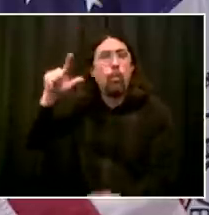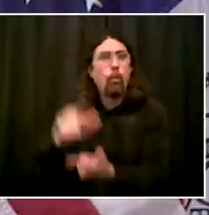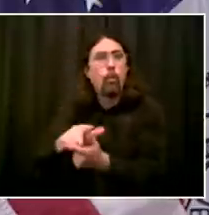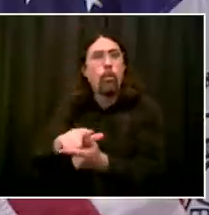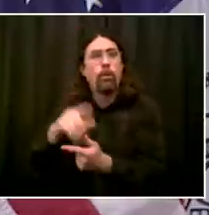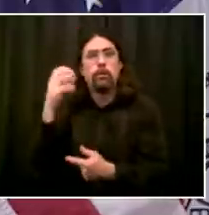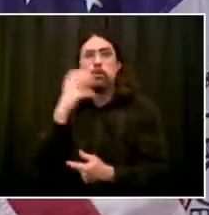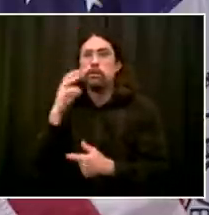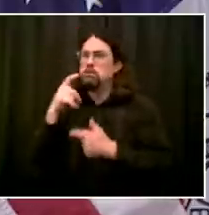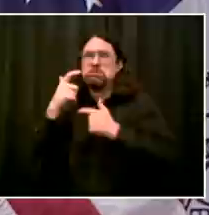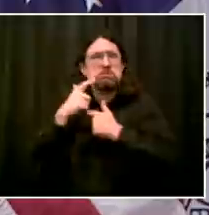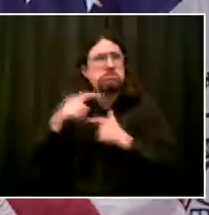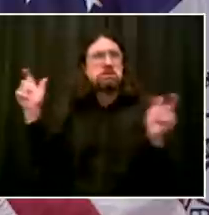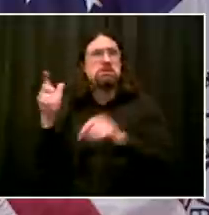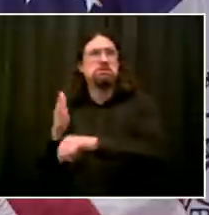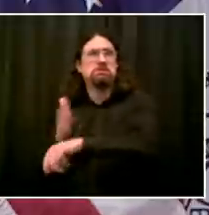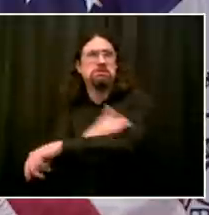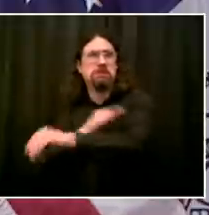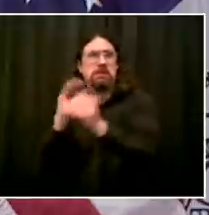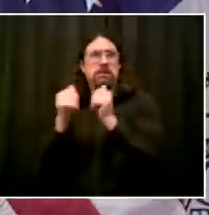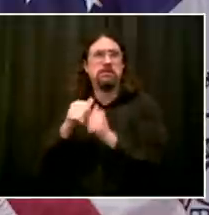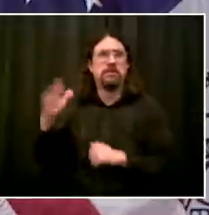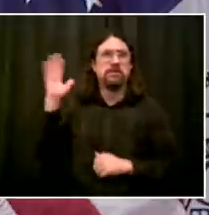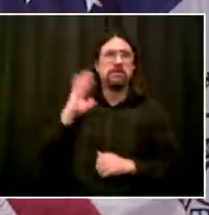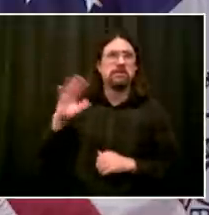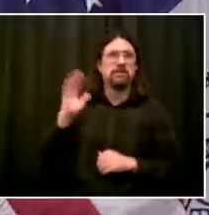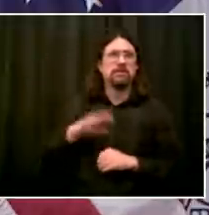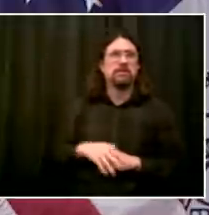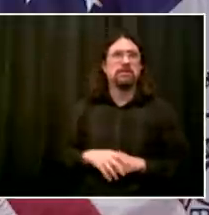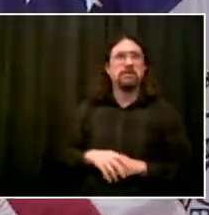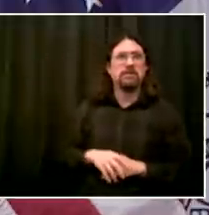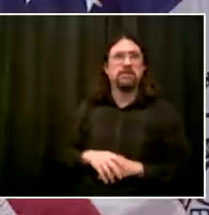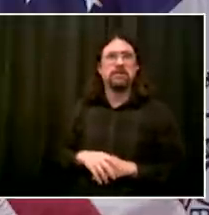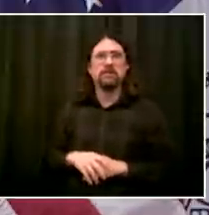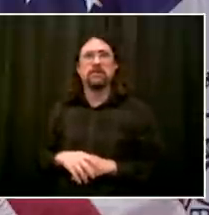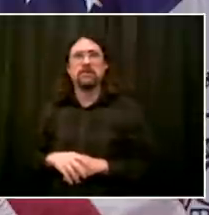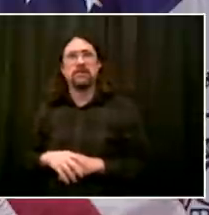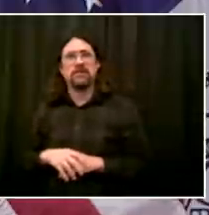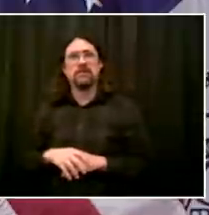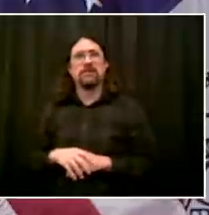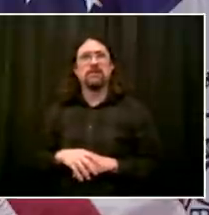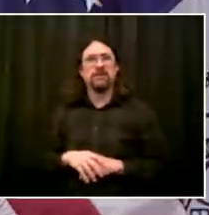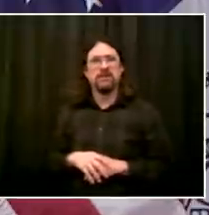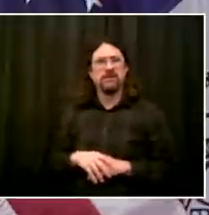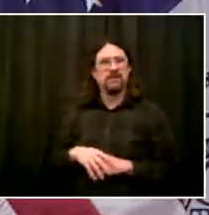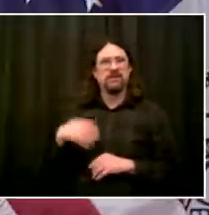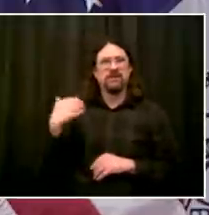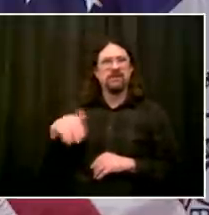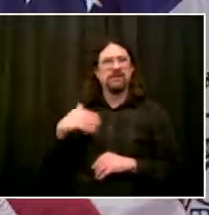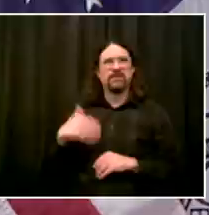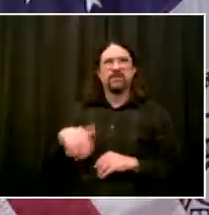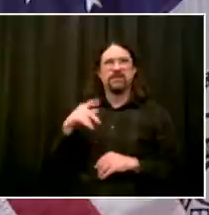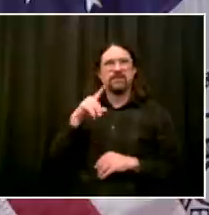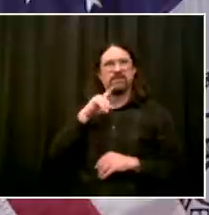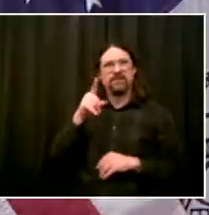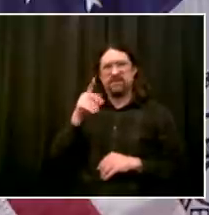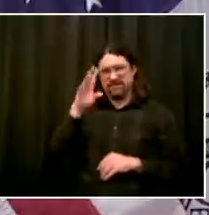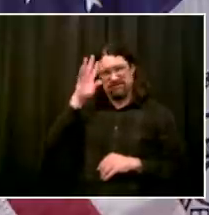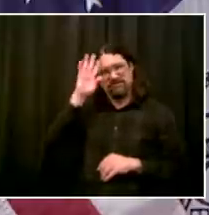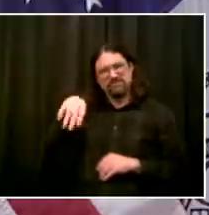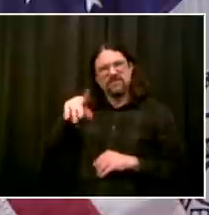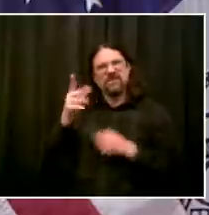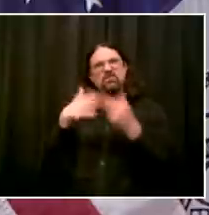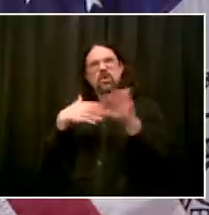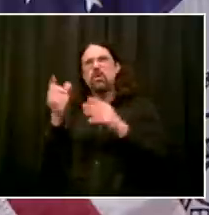our definition and see if it makes sense at this moment. We're going to always, always vary our approach according to new information and new realities. We're